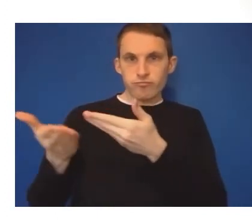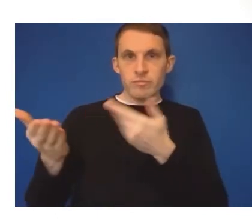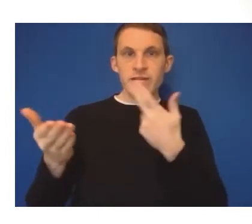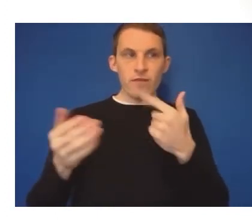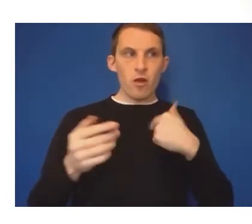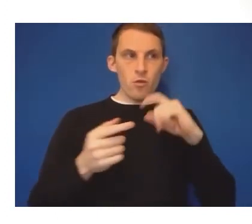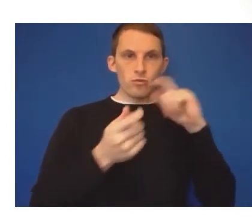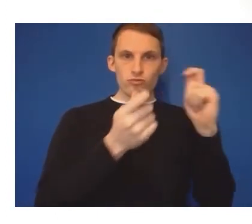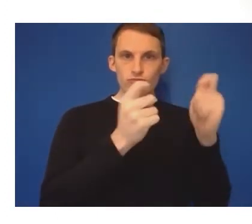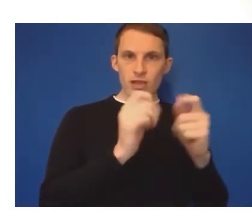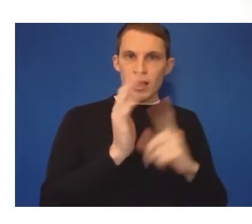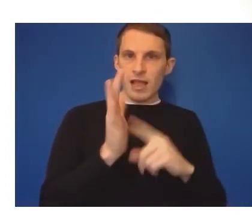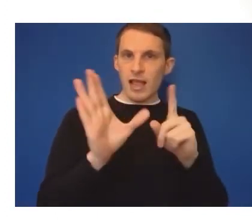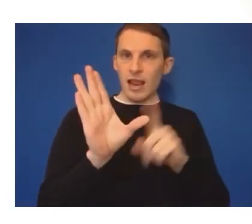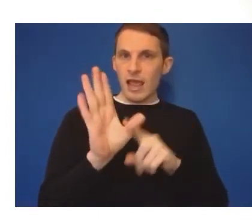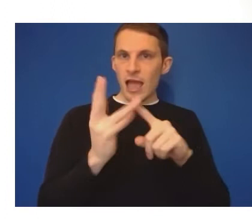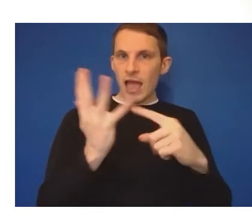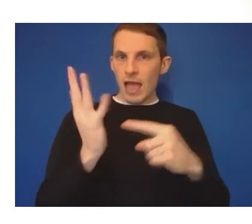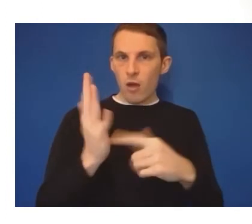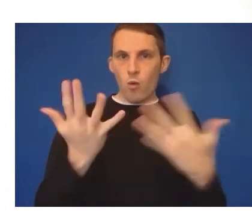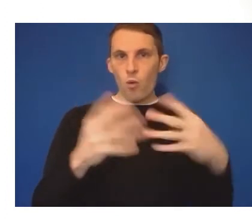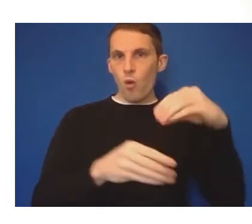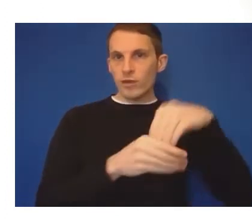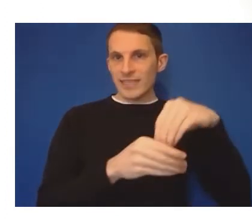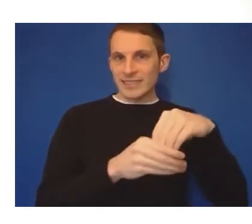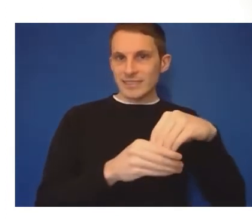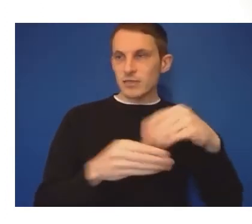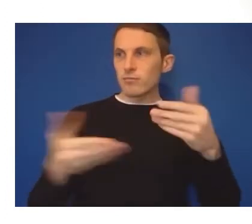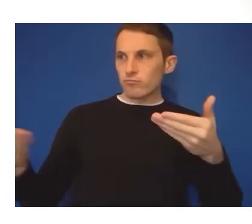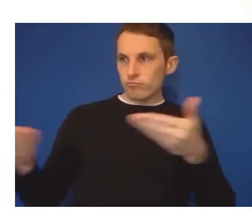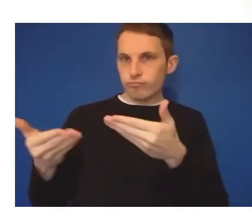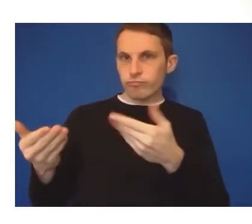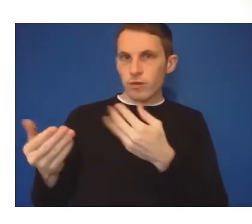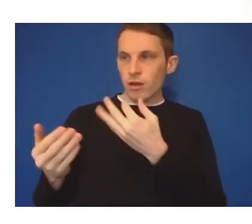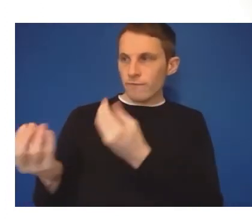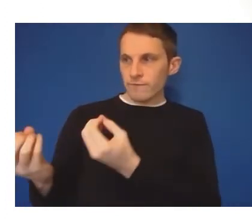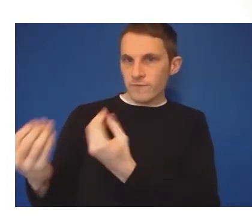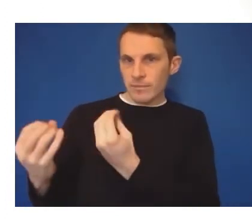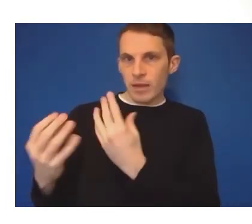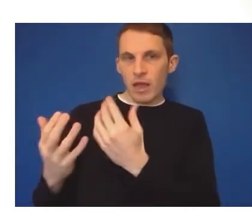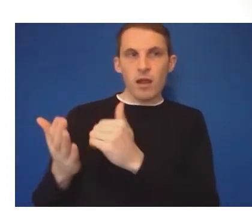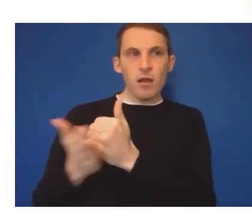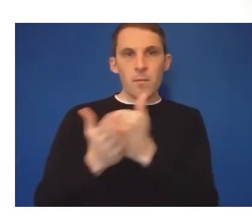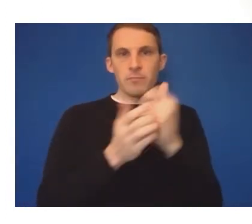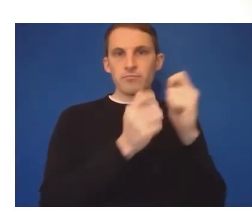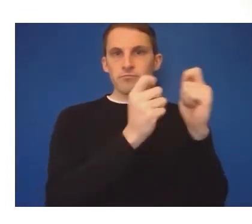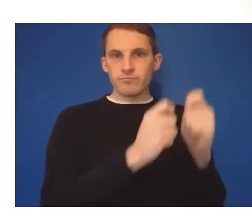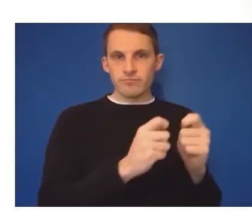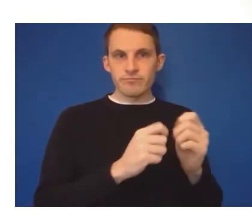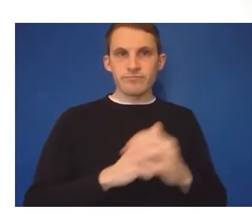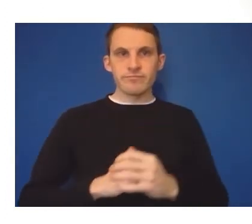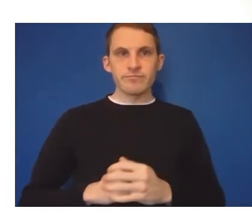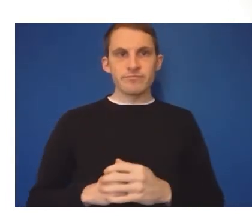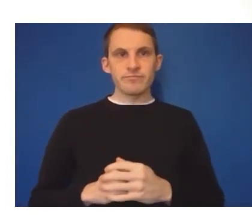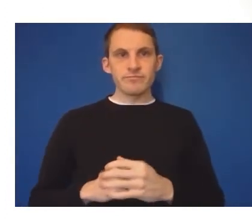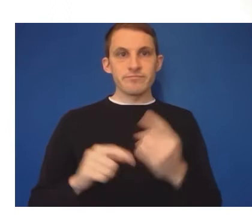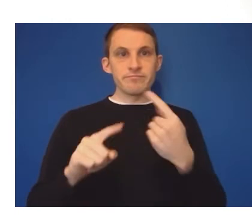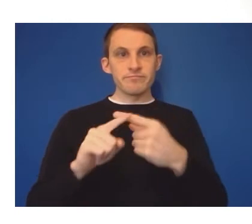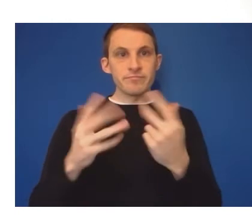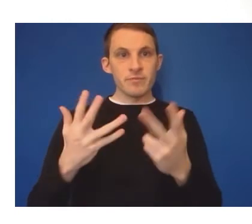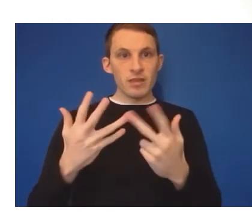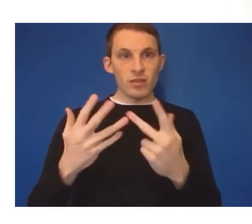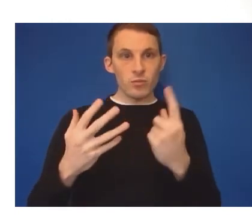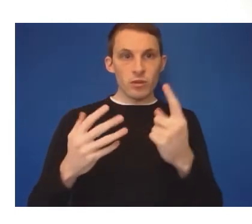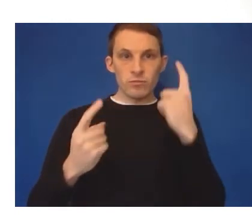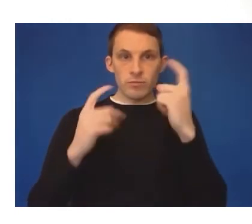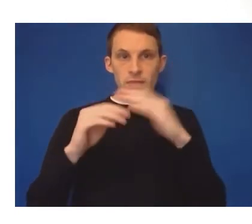and content. And of course, accessibility covers a whole range of matters that we didn't look at in this project, focusing on cognitive